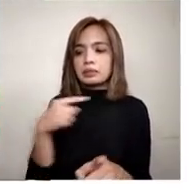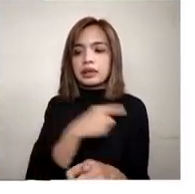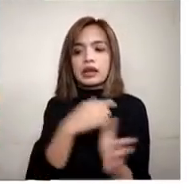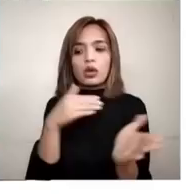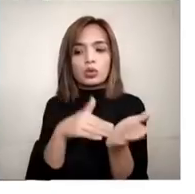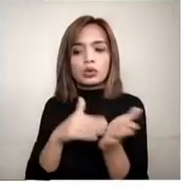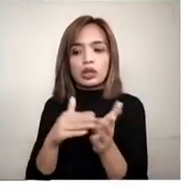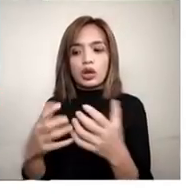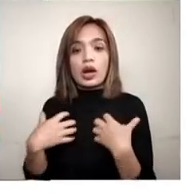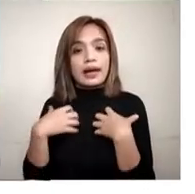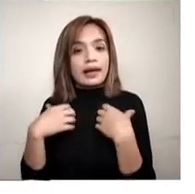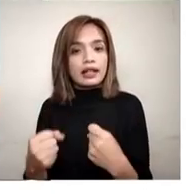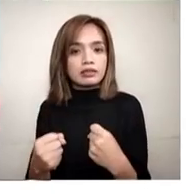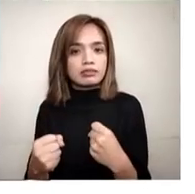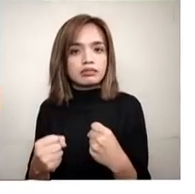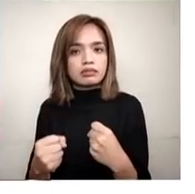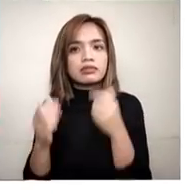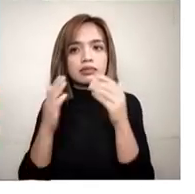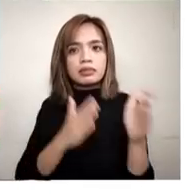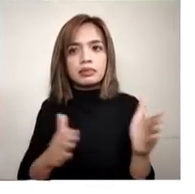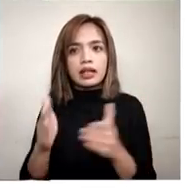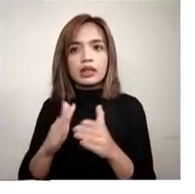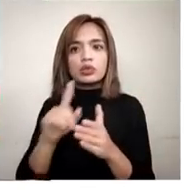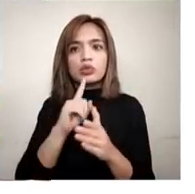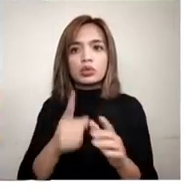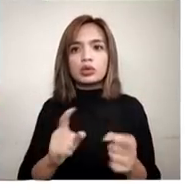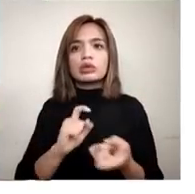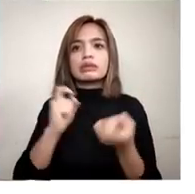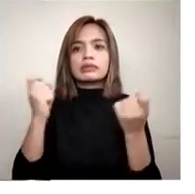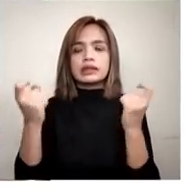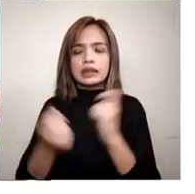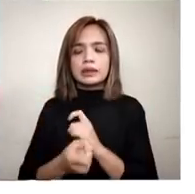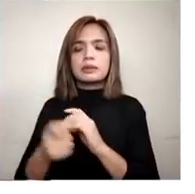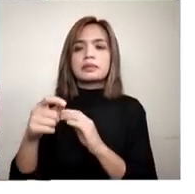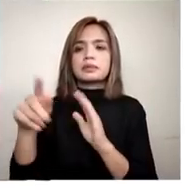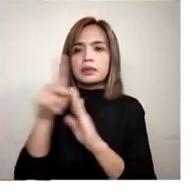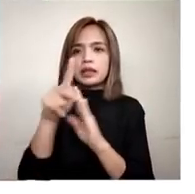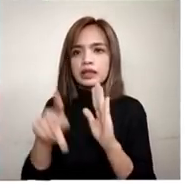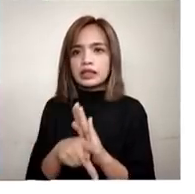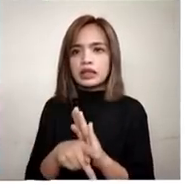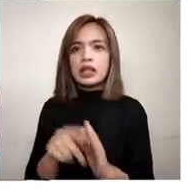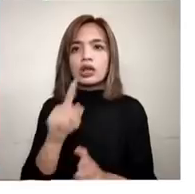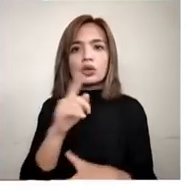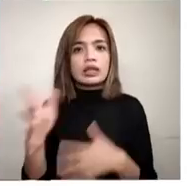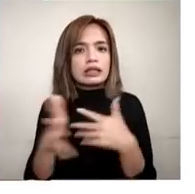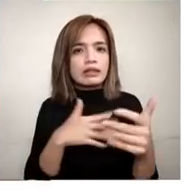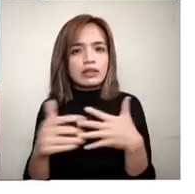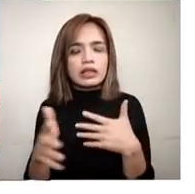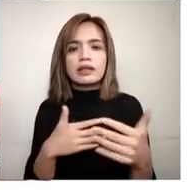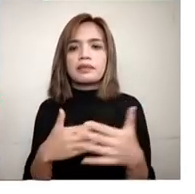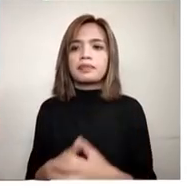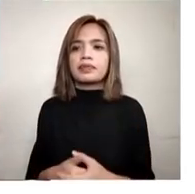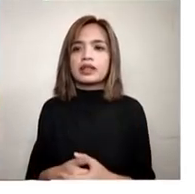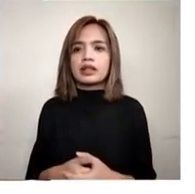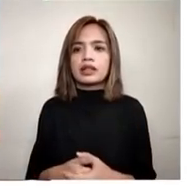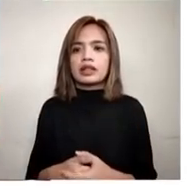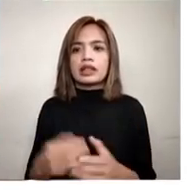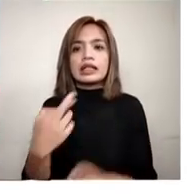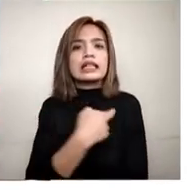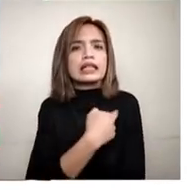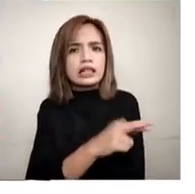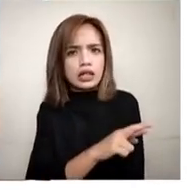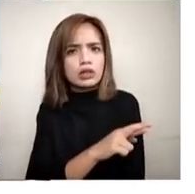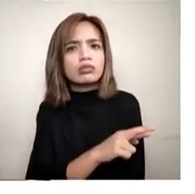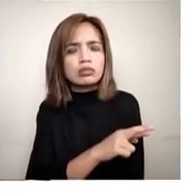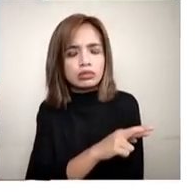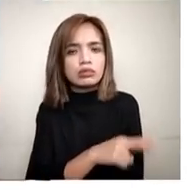really transcends partisan politics. It transcends even ideology and religion. So